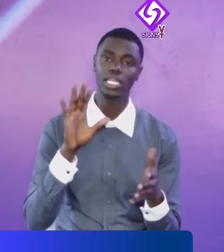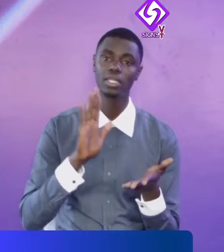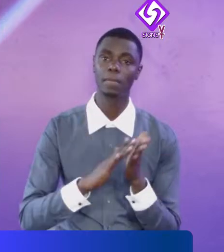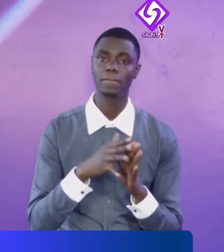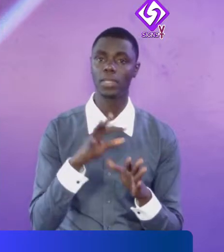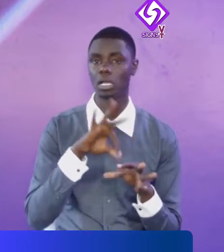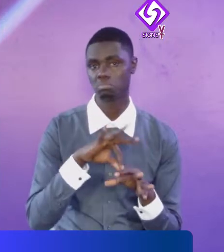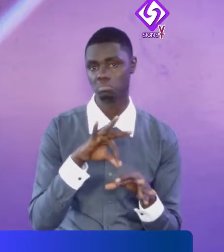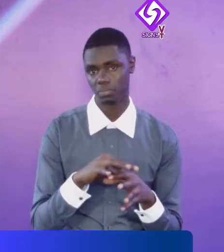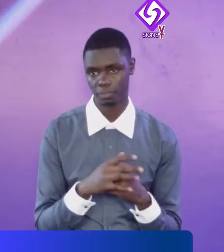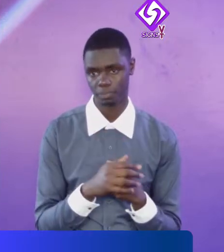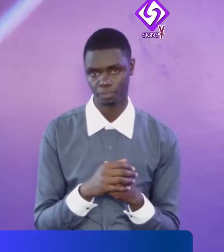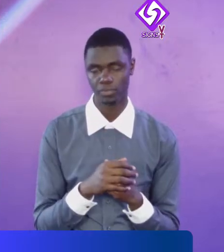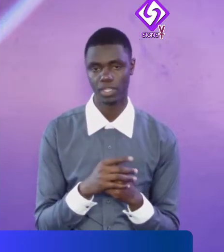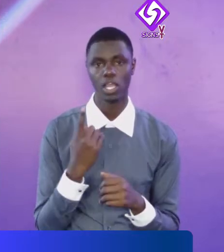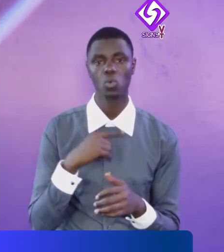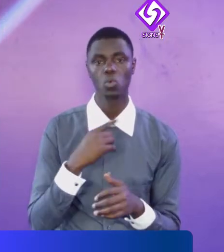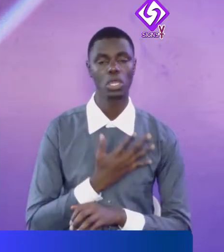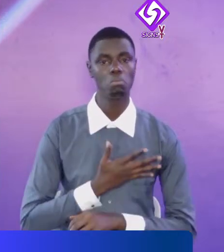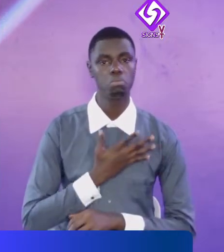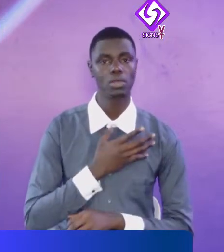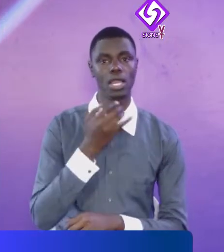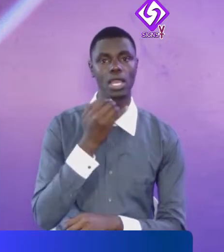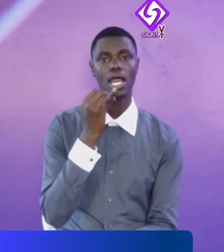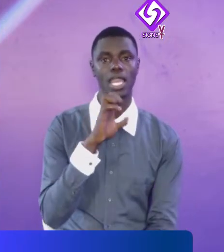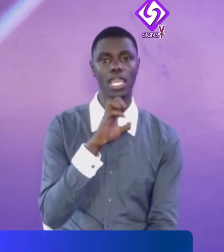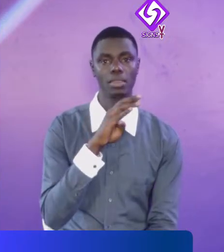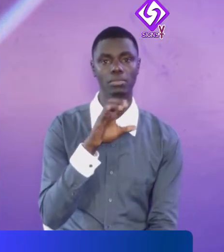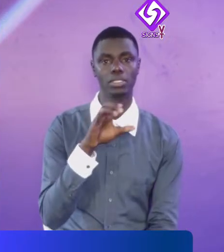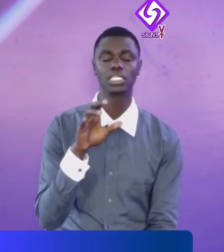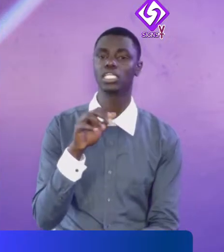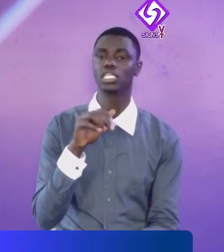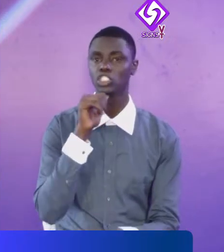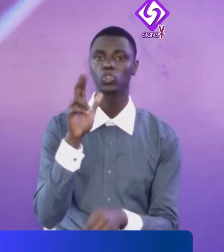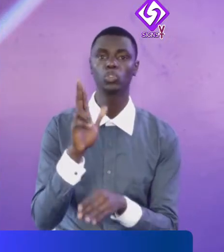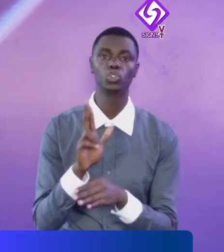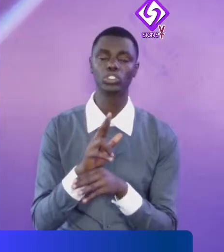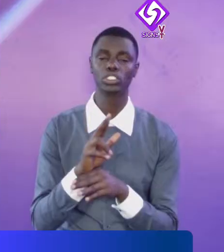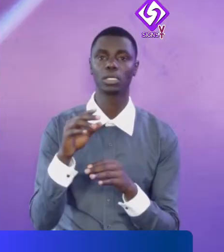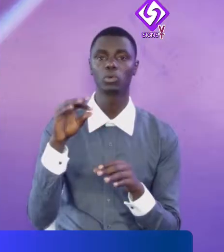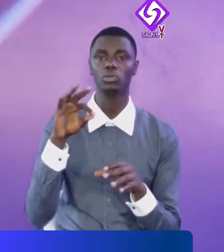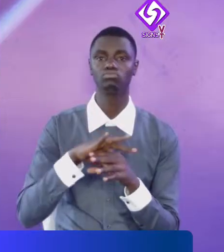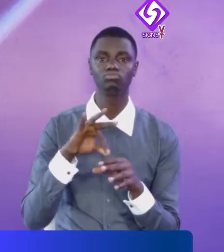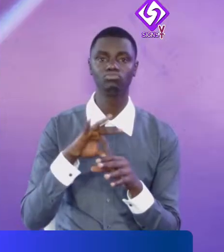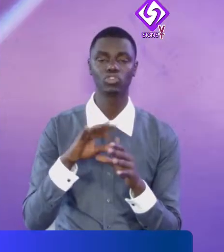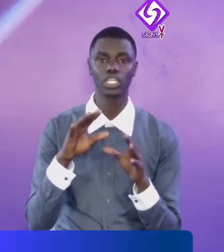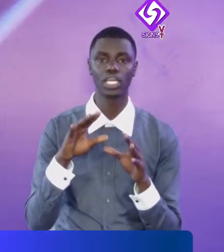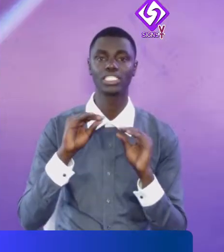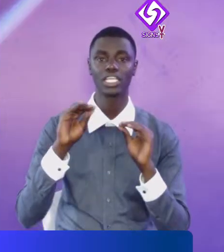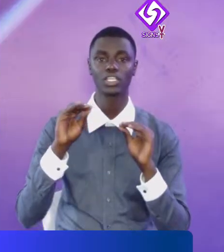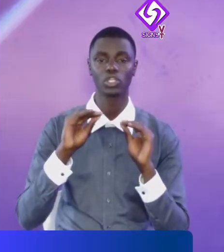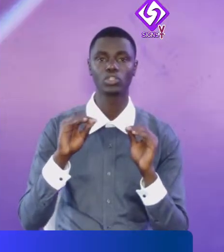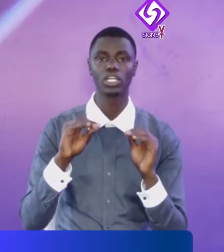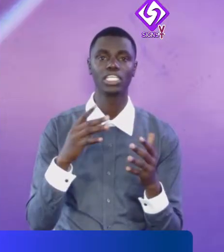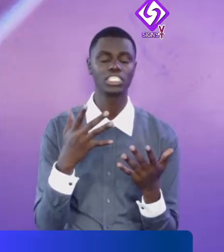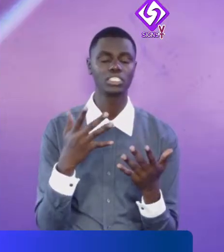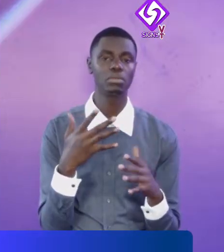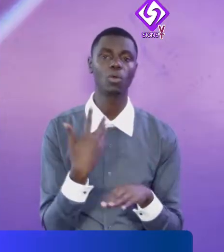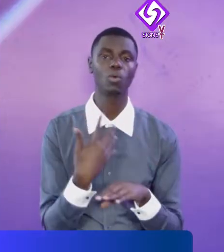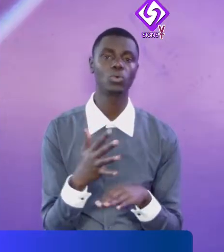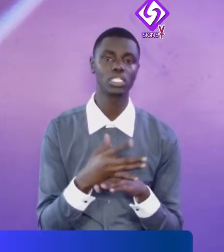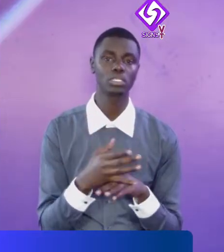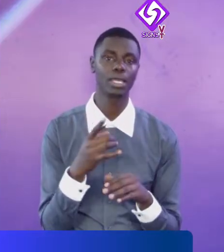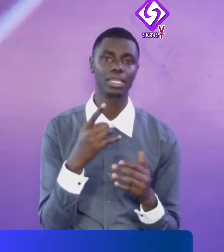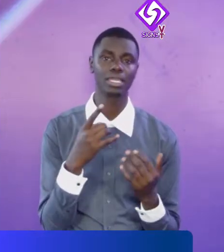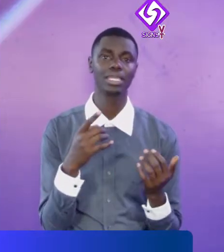that money, we are agitated that IEBC is not using on voter education, is being wasted right now by registering 100 voters